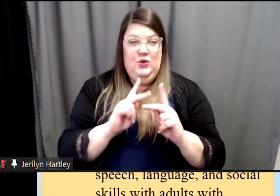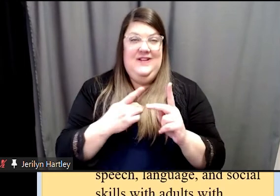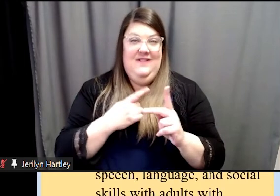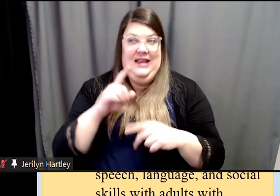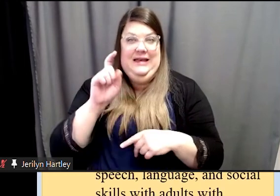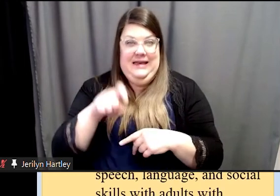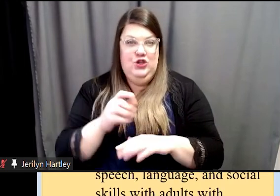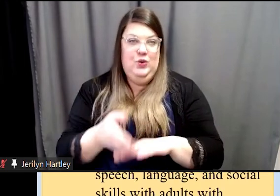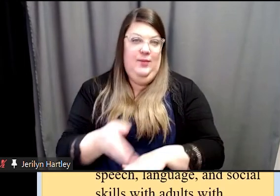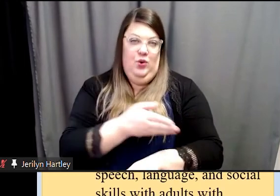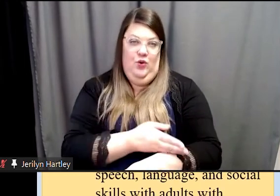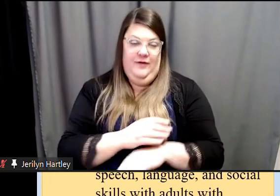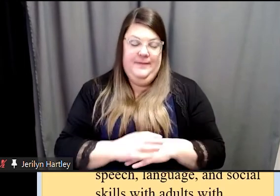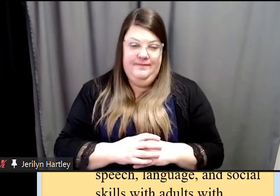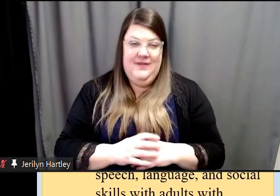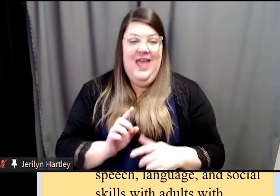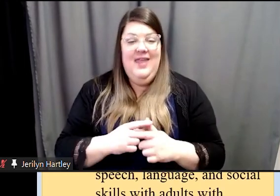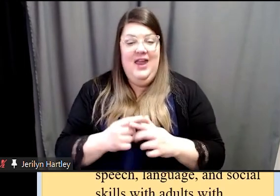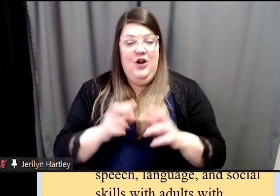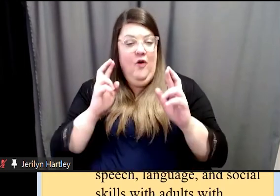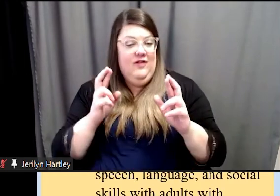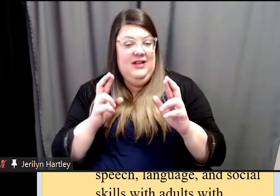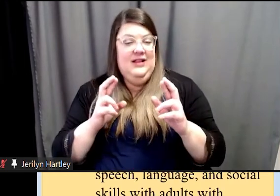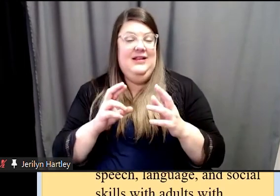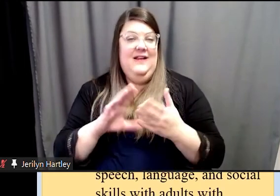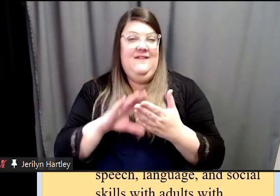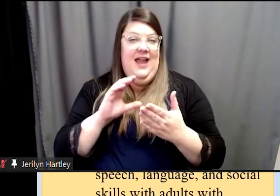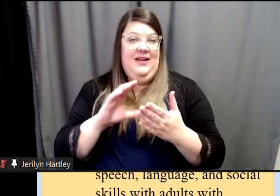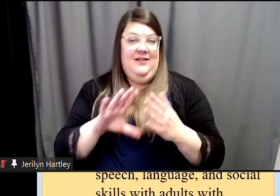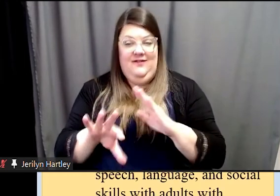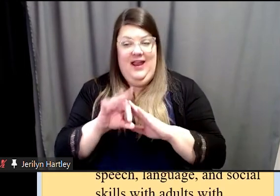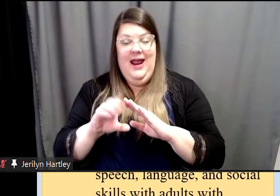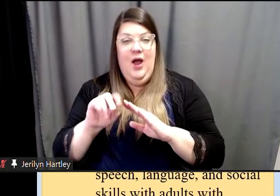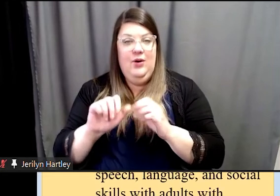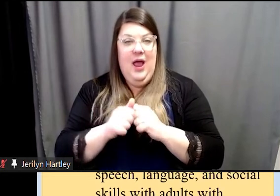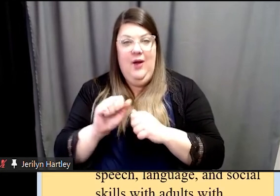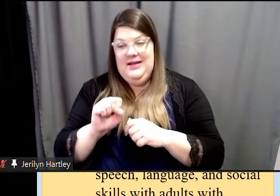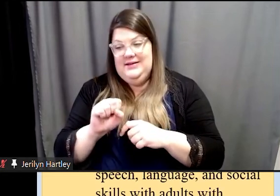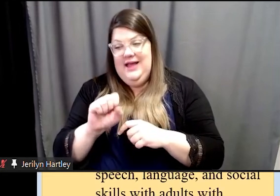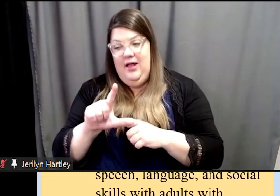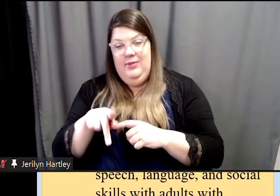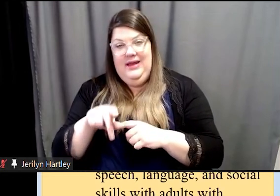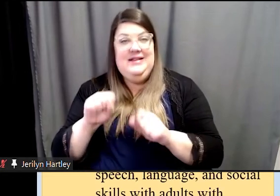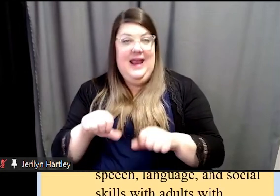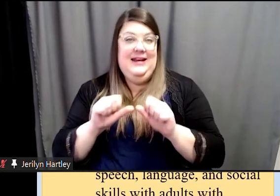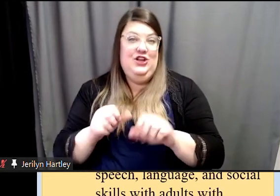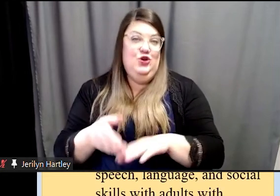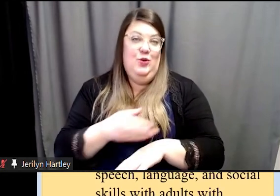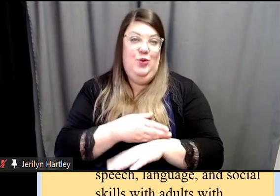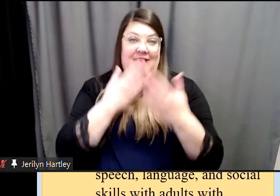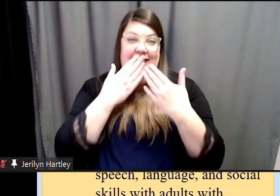feel need to be improved, and then hopefully find out how SLPs can continue to improve. So thank